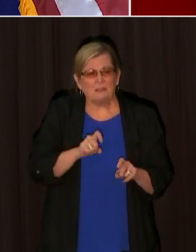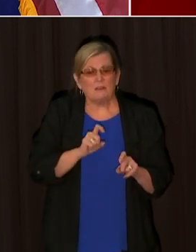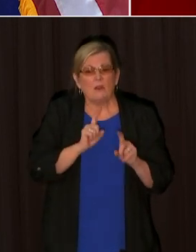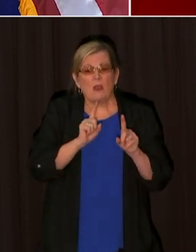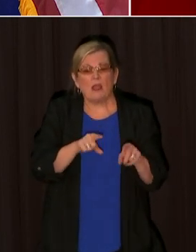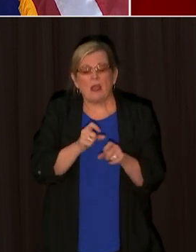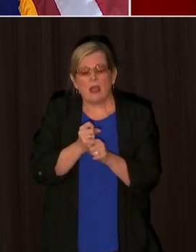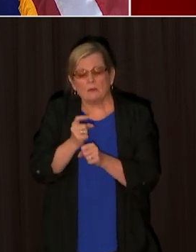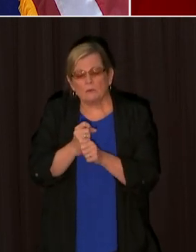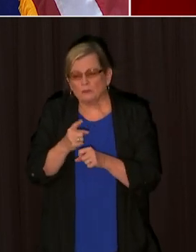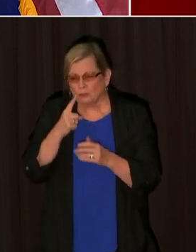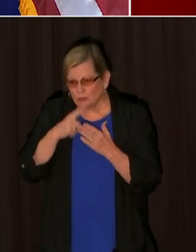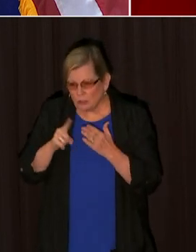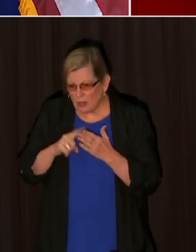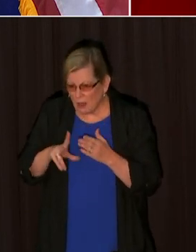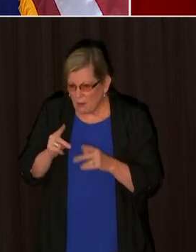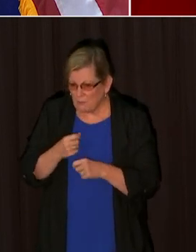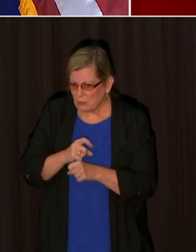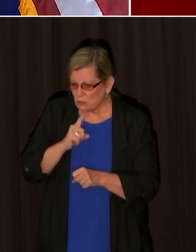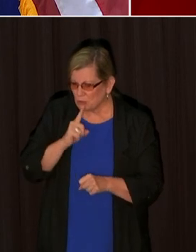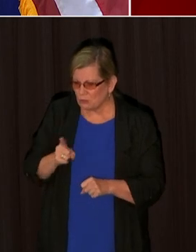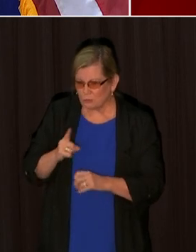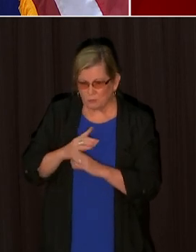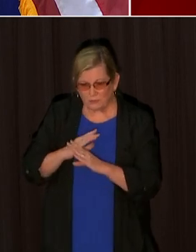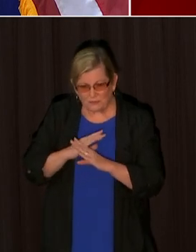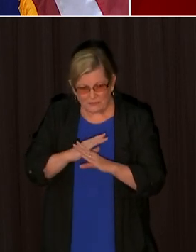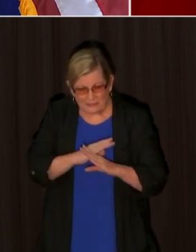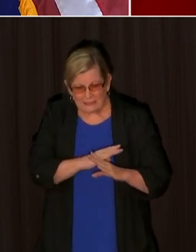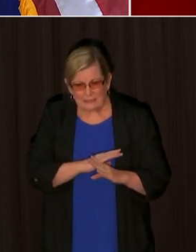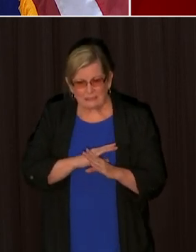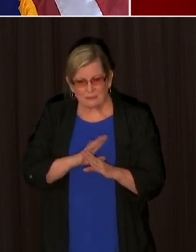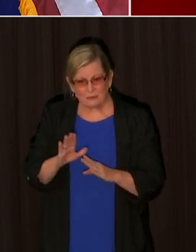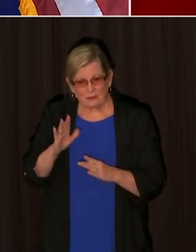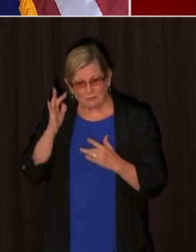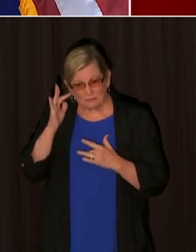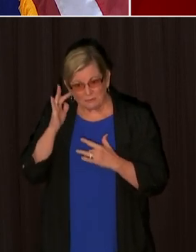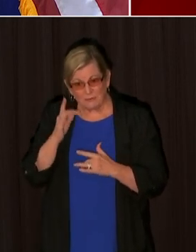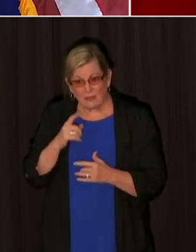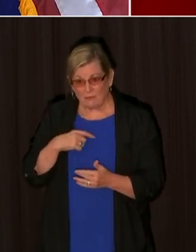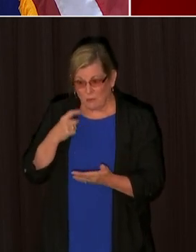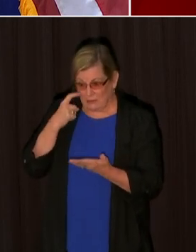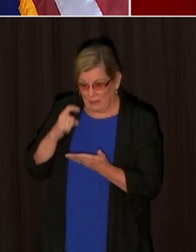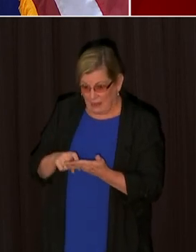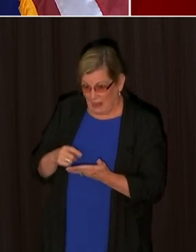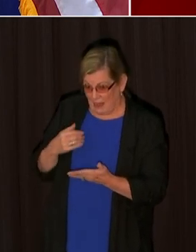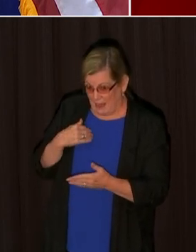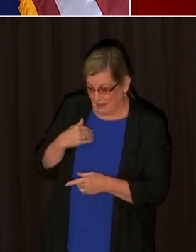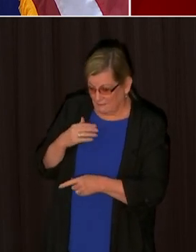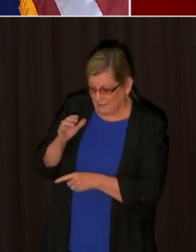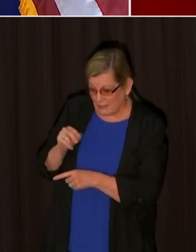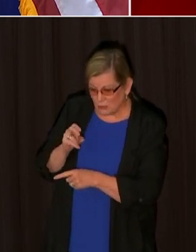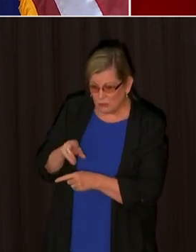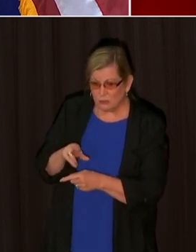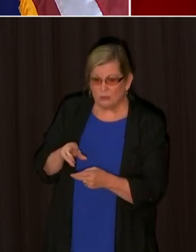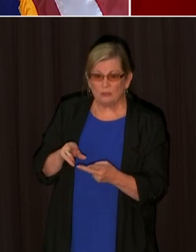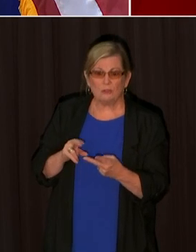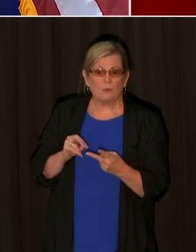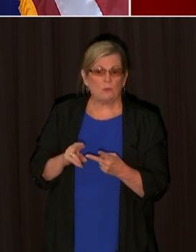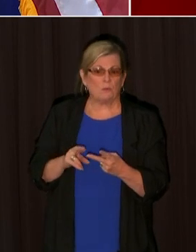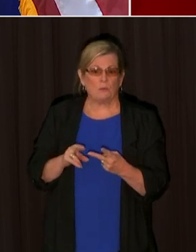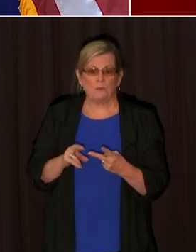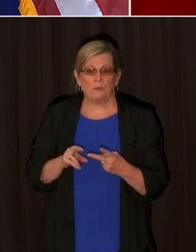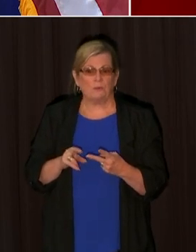can diagnose these cancers that can become life-threatening for people and lead to an excess cancer death if they are